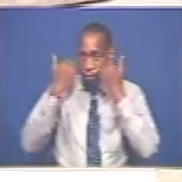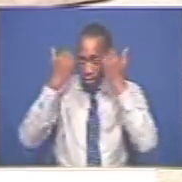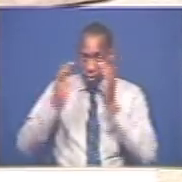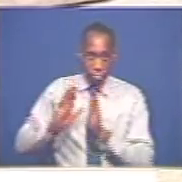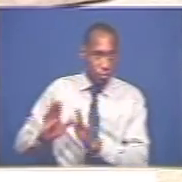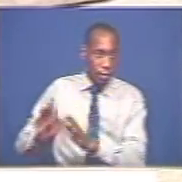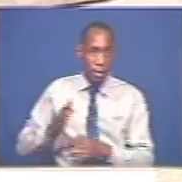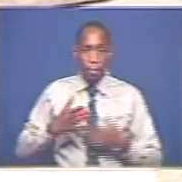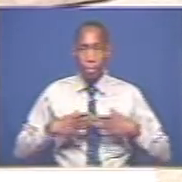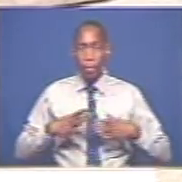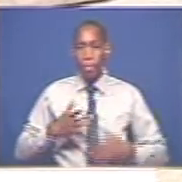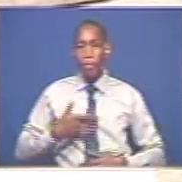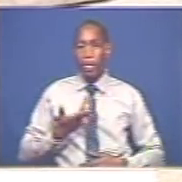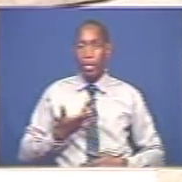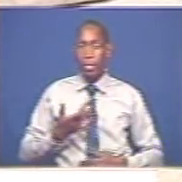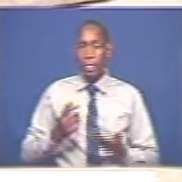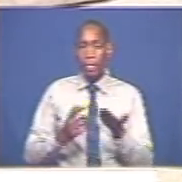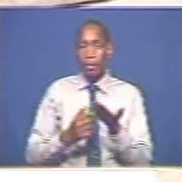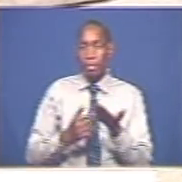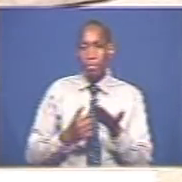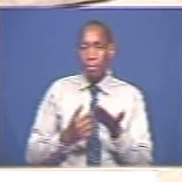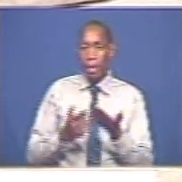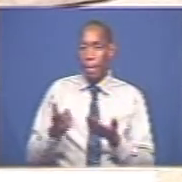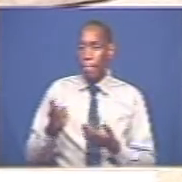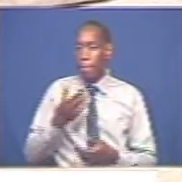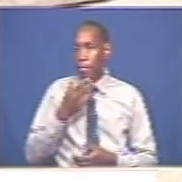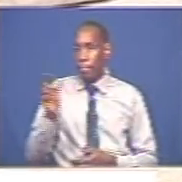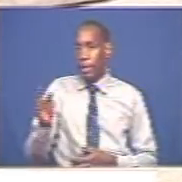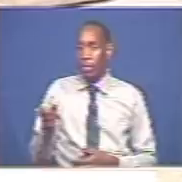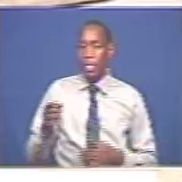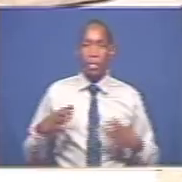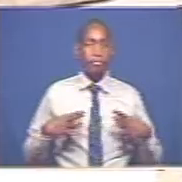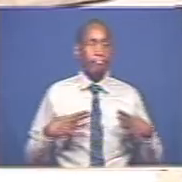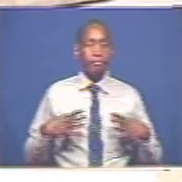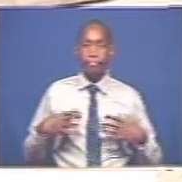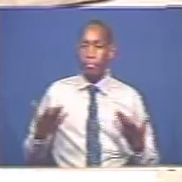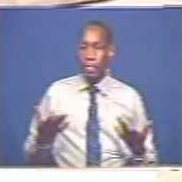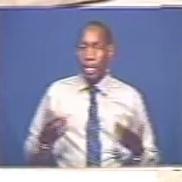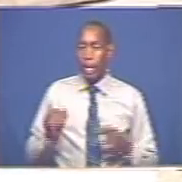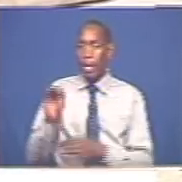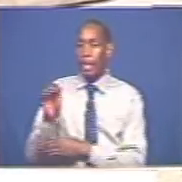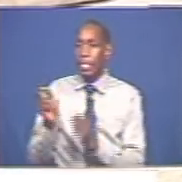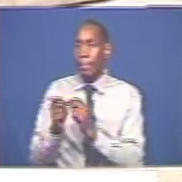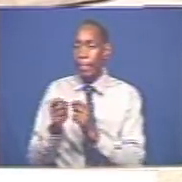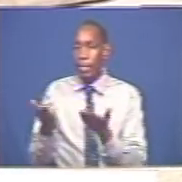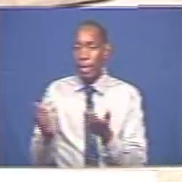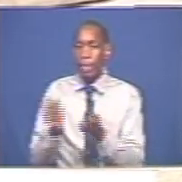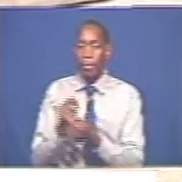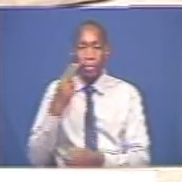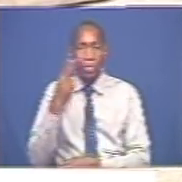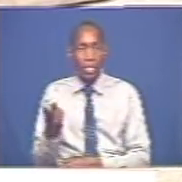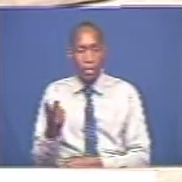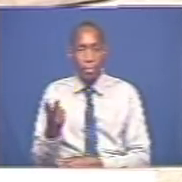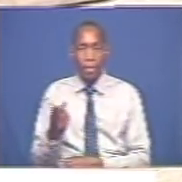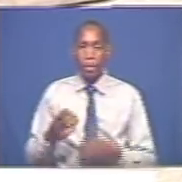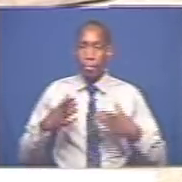say, like, I would say in Kiswahili, kujifanya. Like, where are you paining? I mean, where is the pain? We can't see anything. So